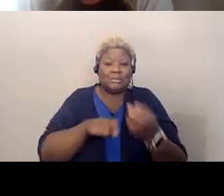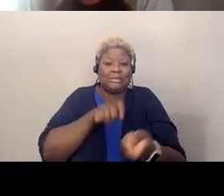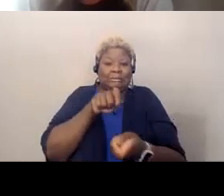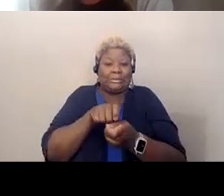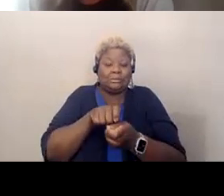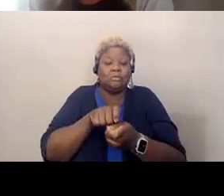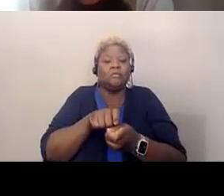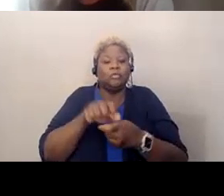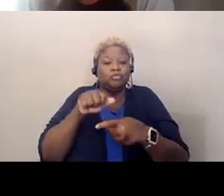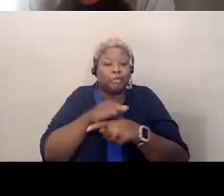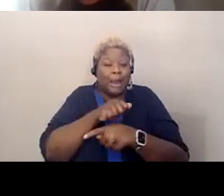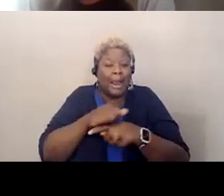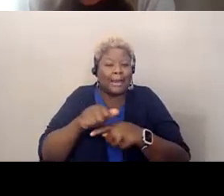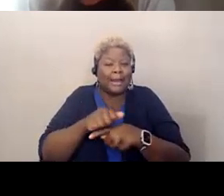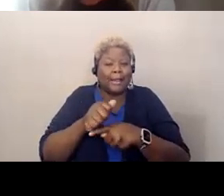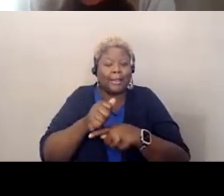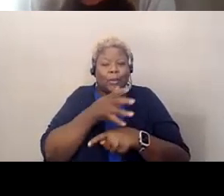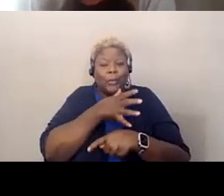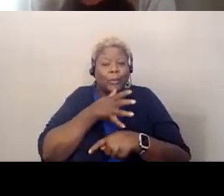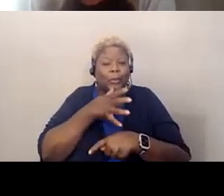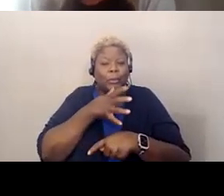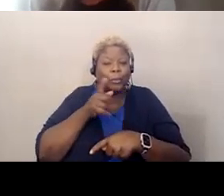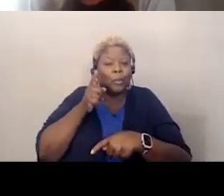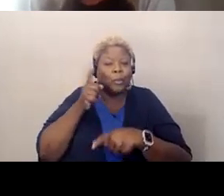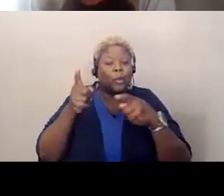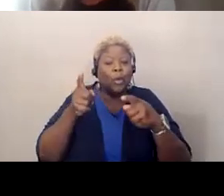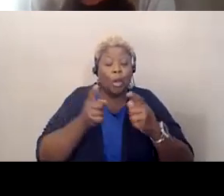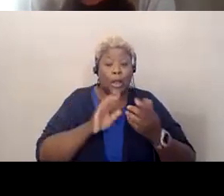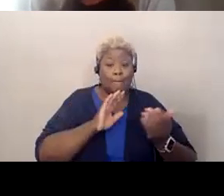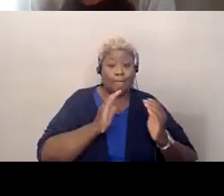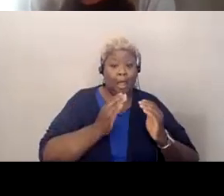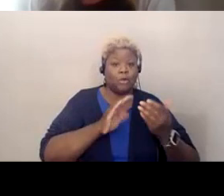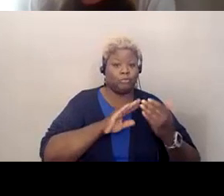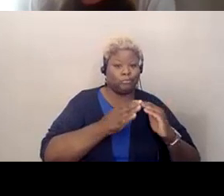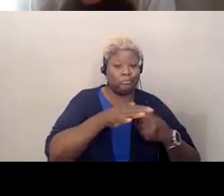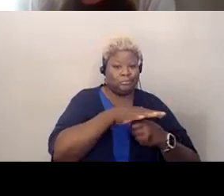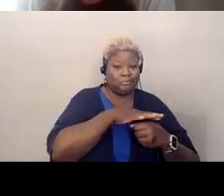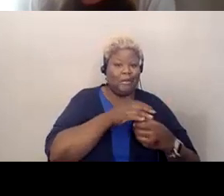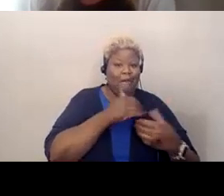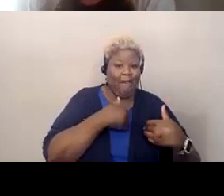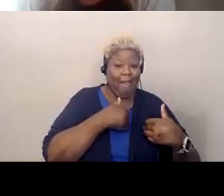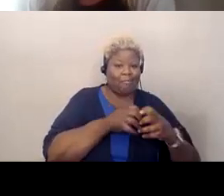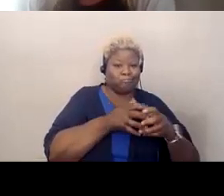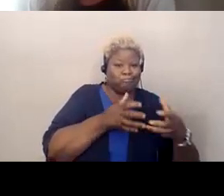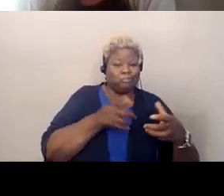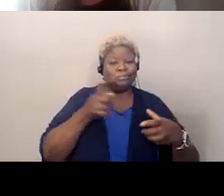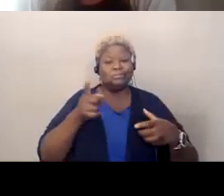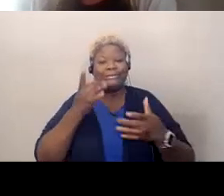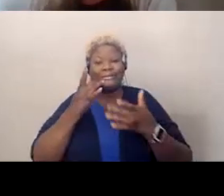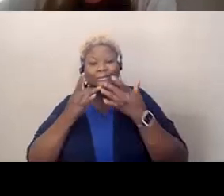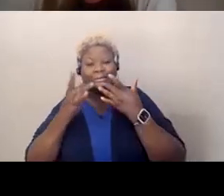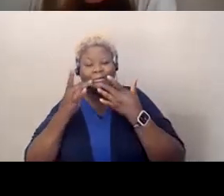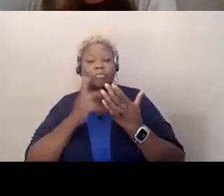for training in the rural communities versus what we are able to do in the urban areas. And we find that programs